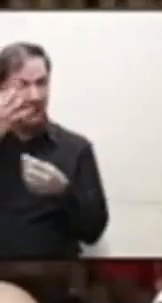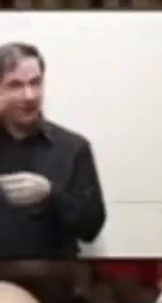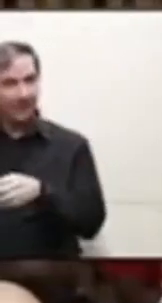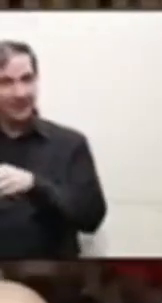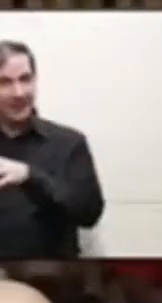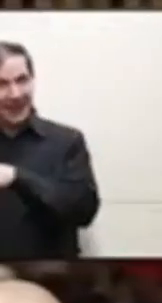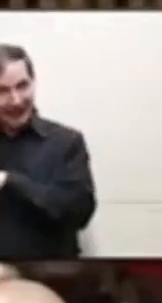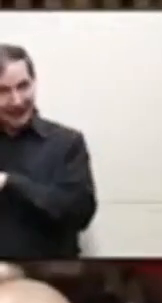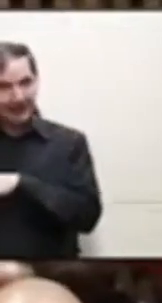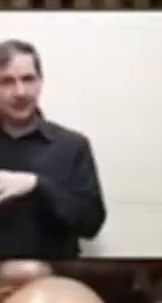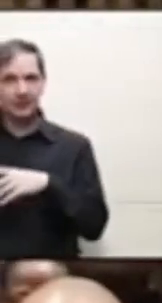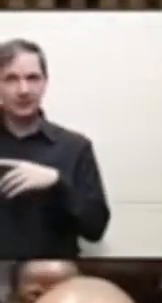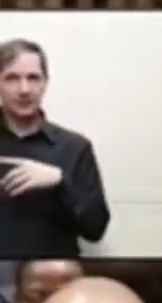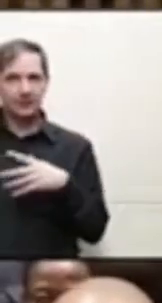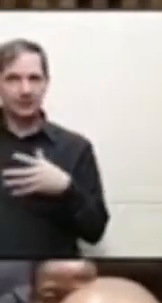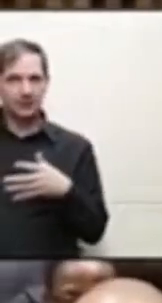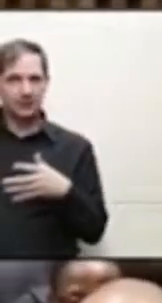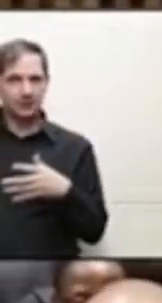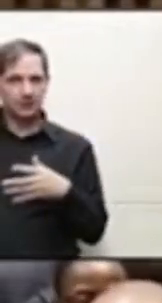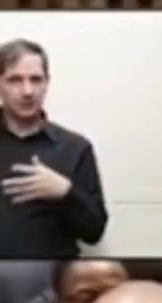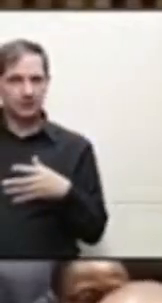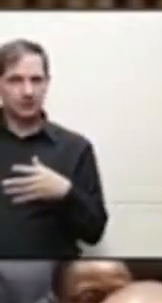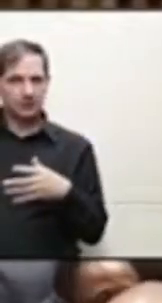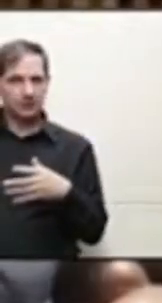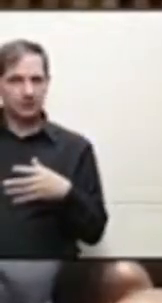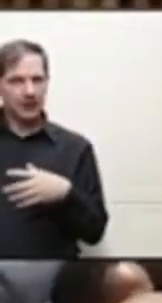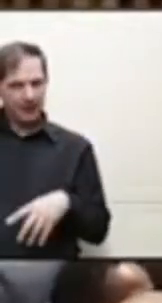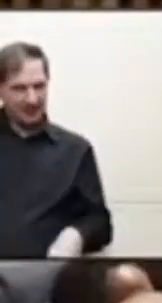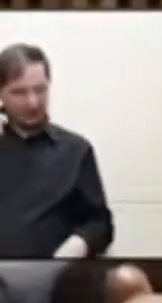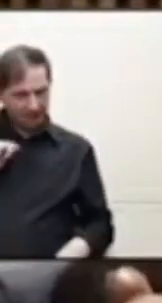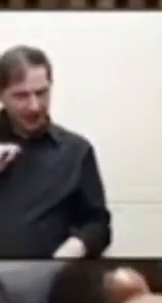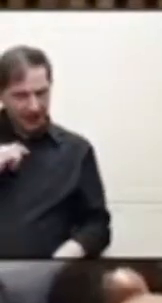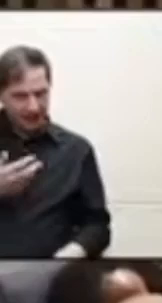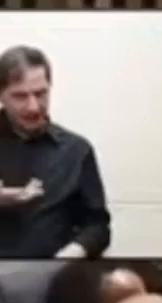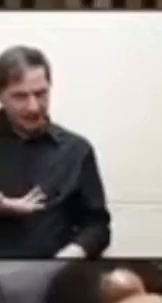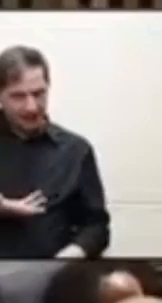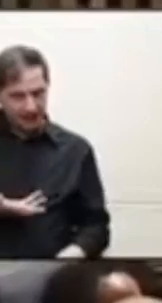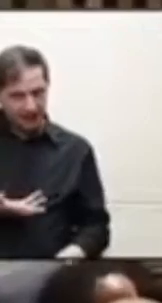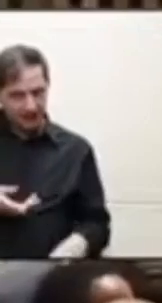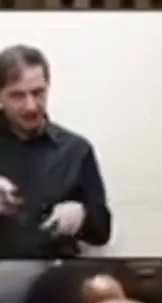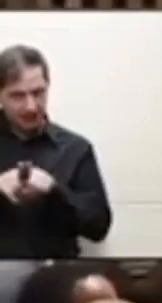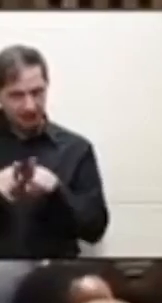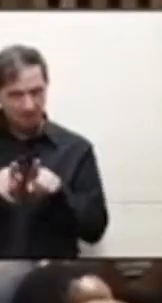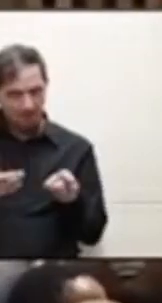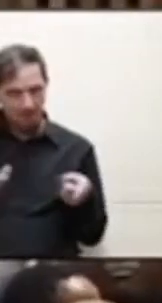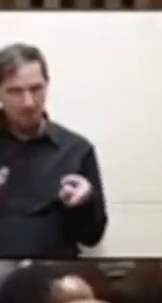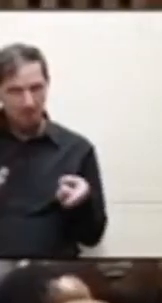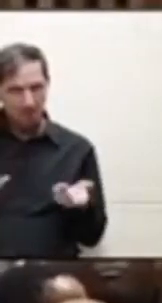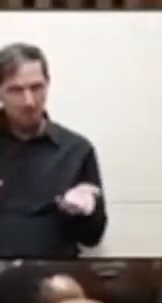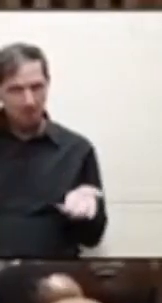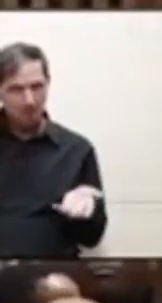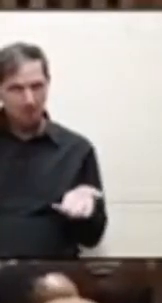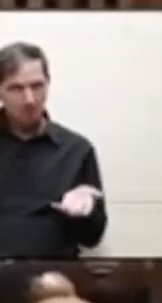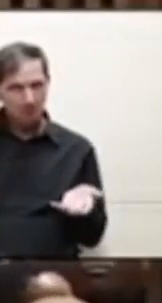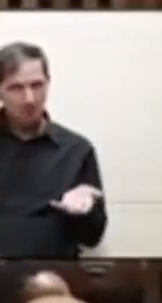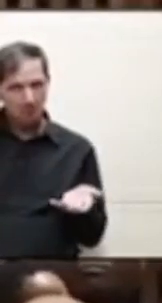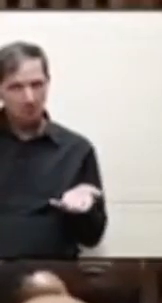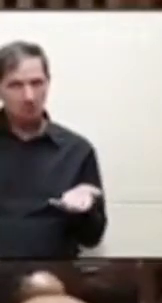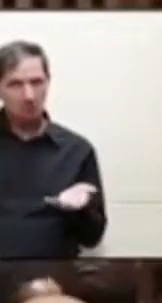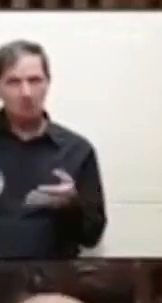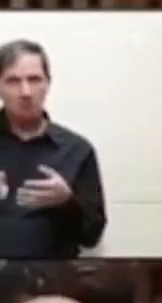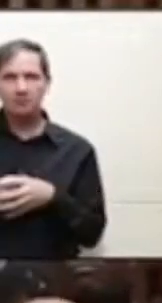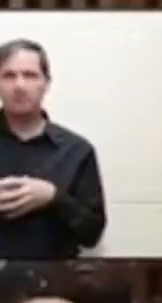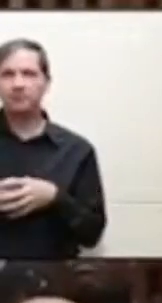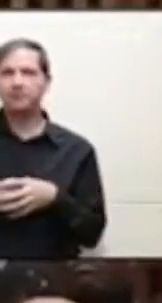paying people, 216 is rushed to, that must also be invoked on our behalf. We have